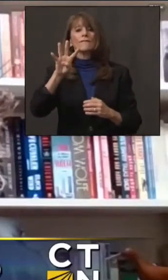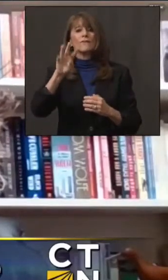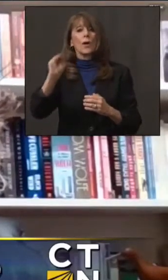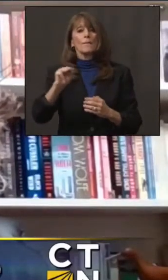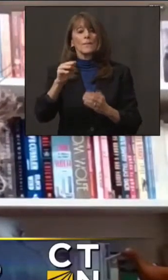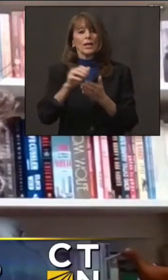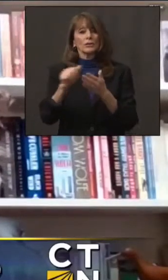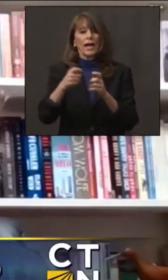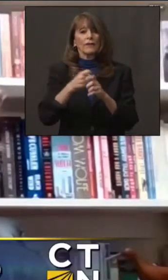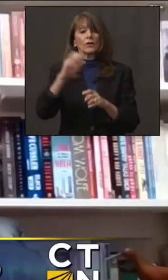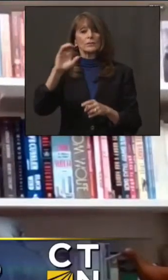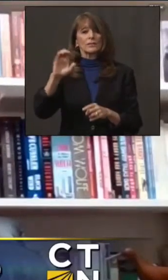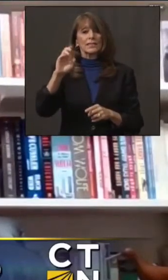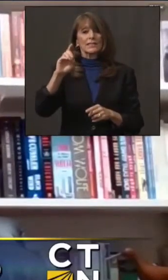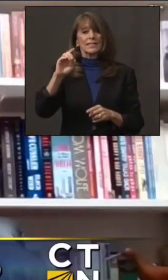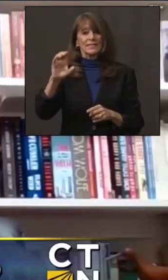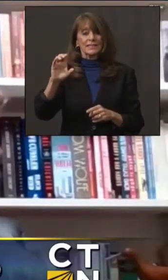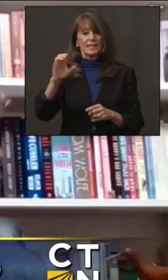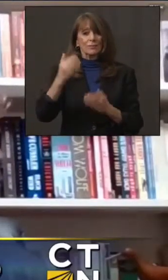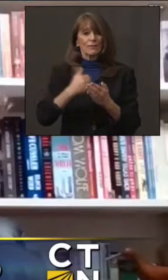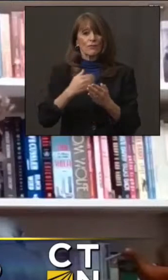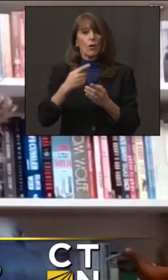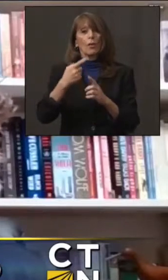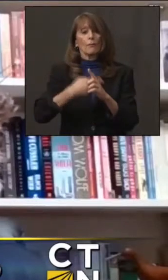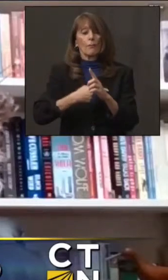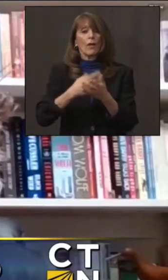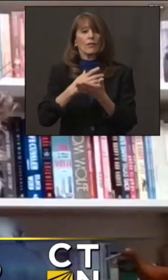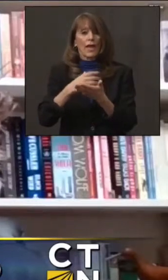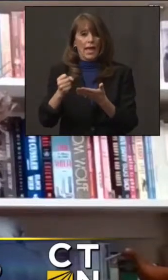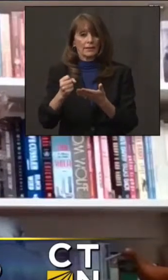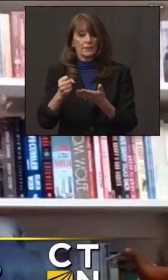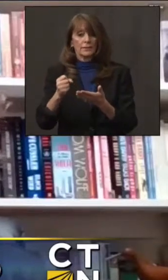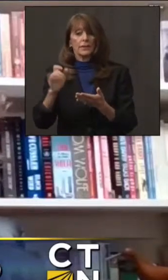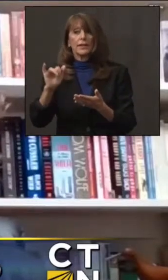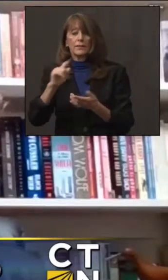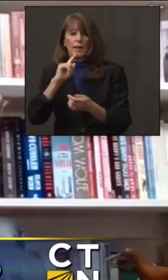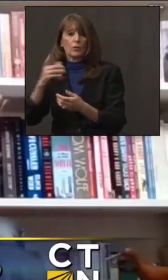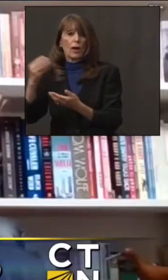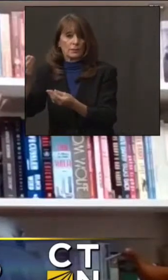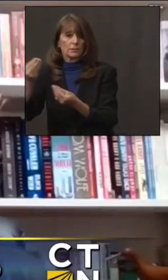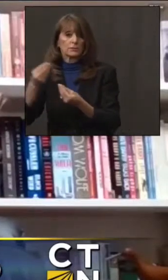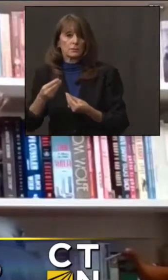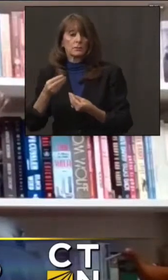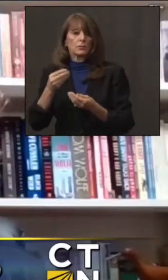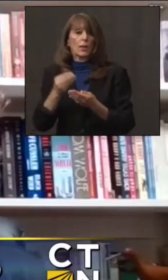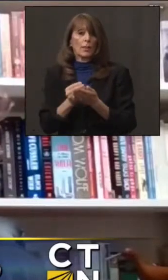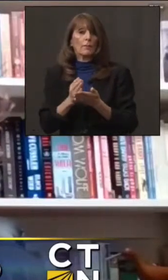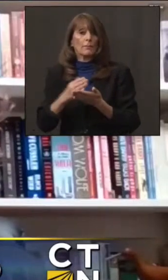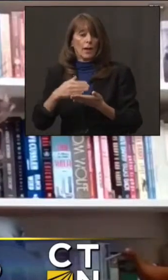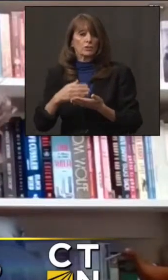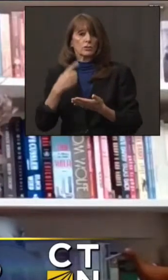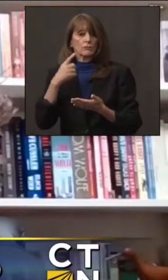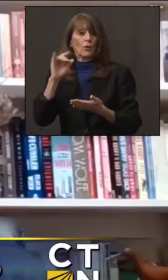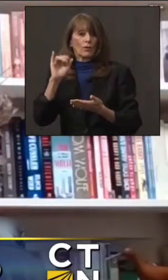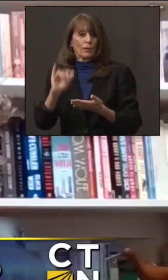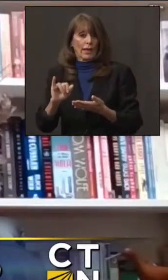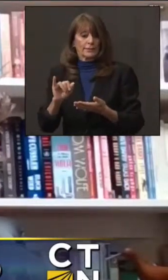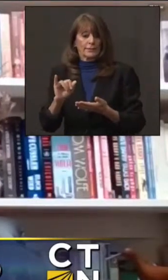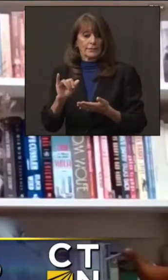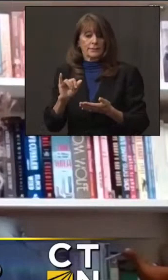from CDC by the end of the month. That's been promised to us, and we've submitted a budget for that, which we would